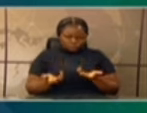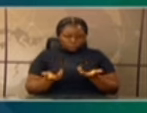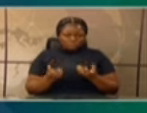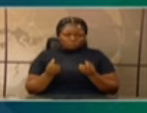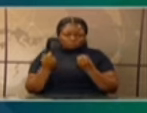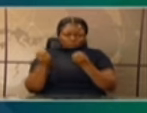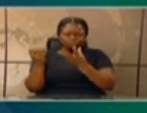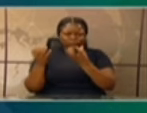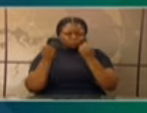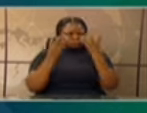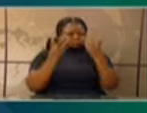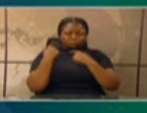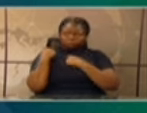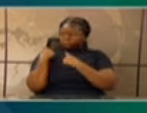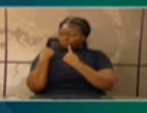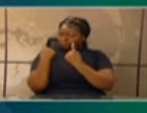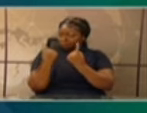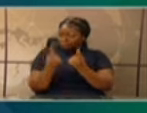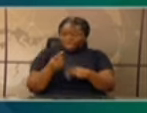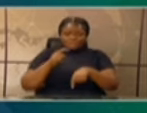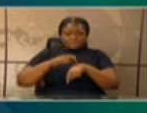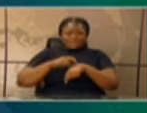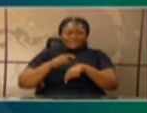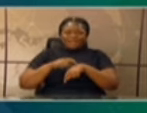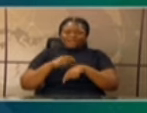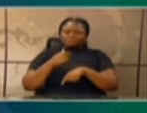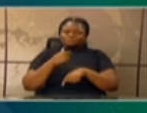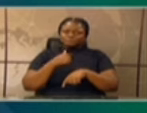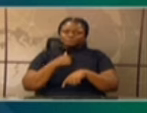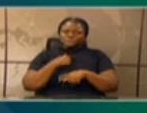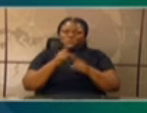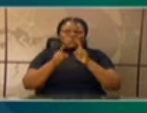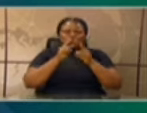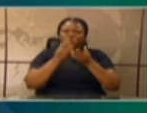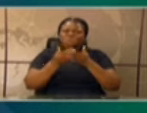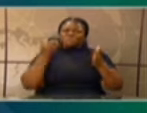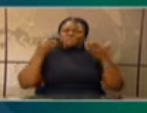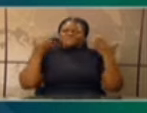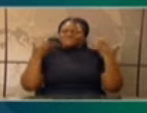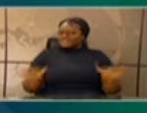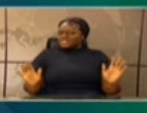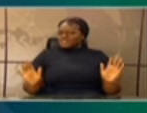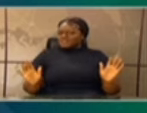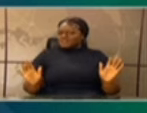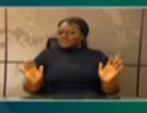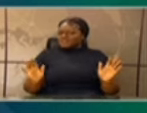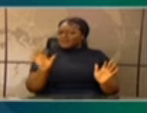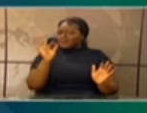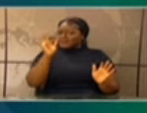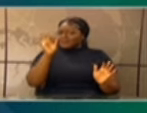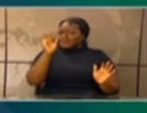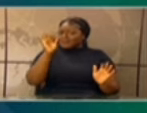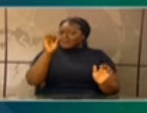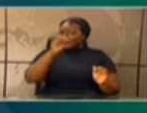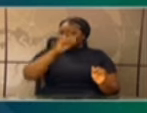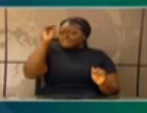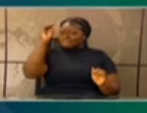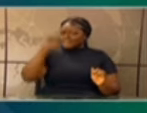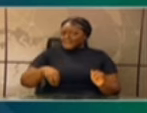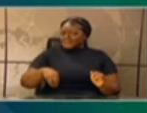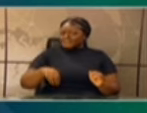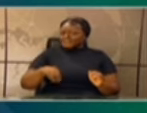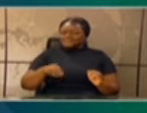majority of the time, no, my Canada, manifestos are here, you know, almost 90%. And you're in the parties, no, but